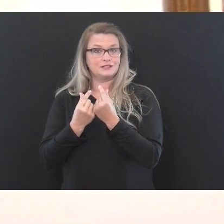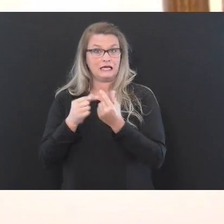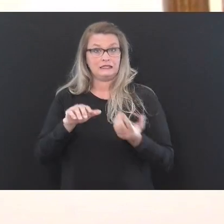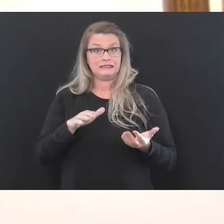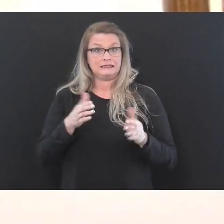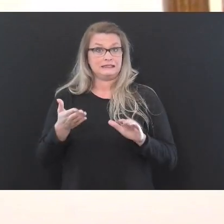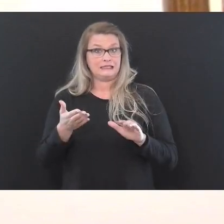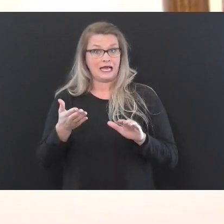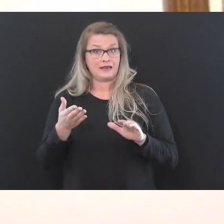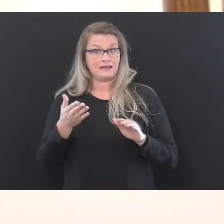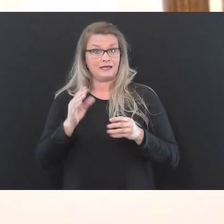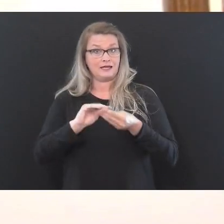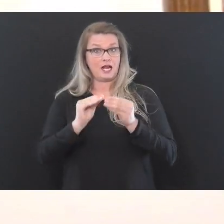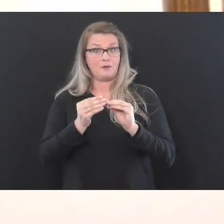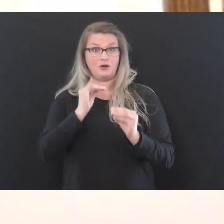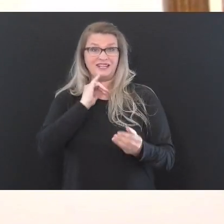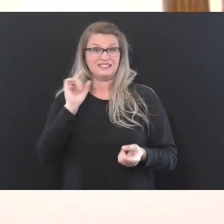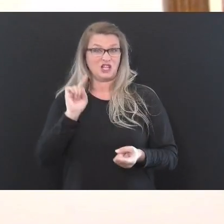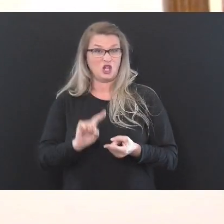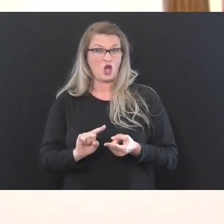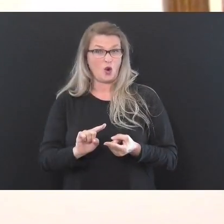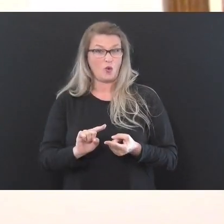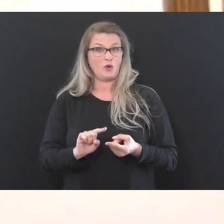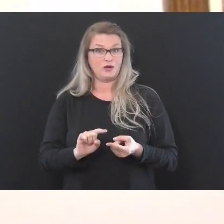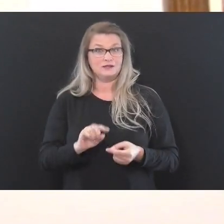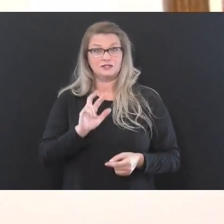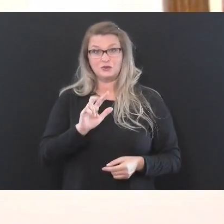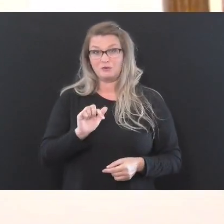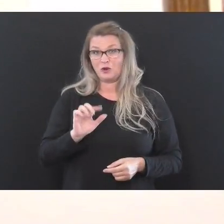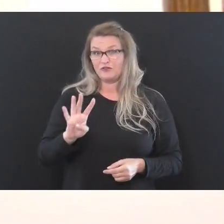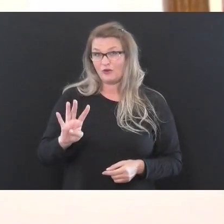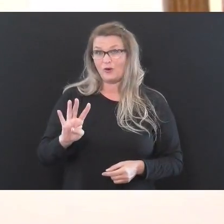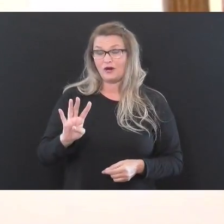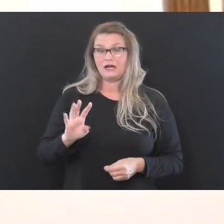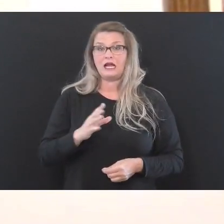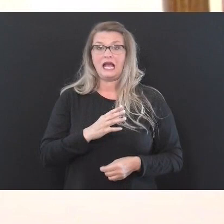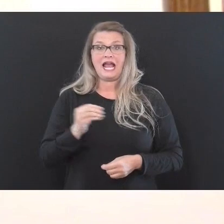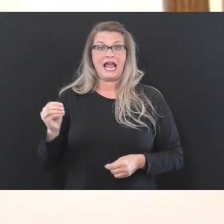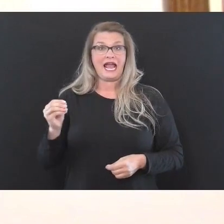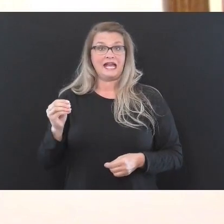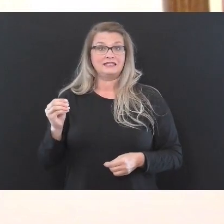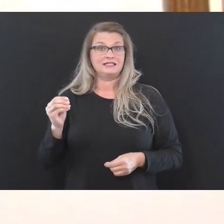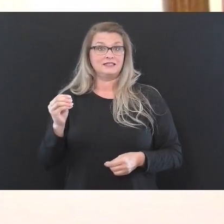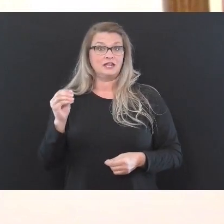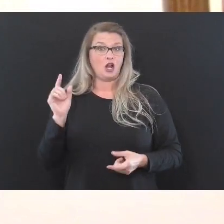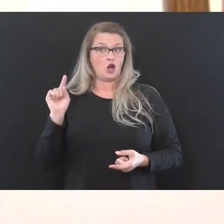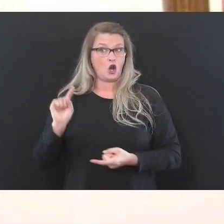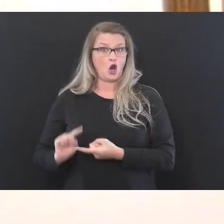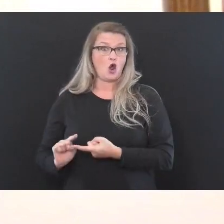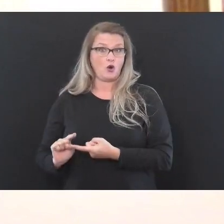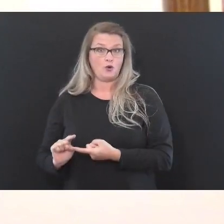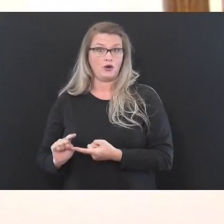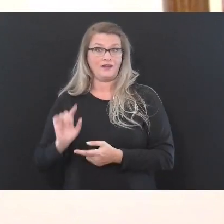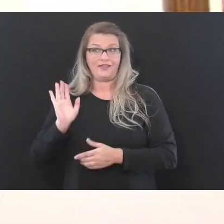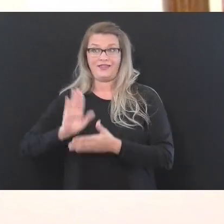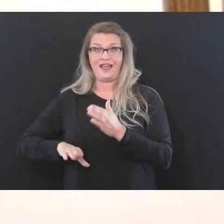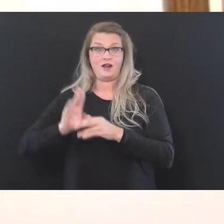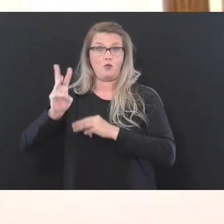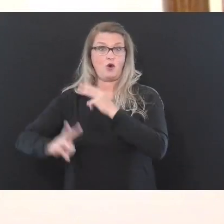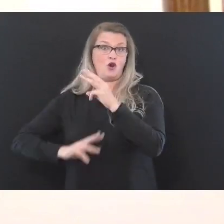than national average, which is now about 3.4, and lower than worldwide, which